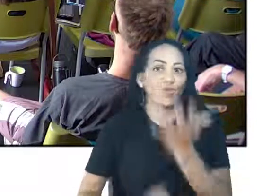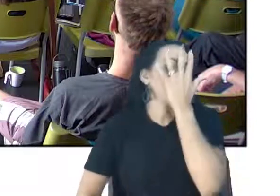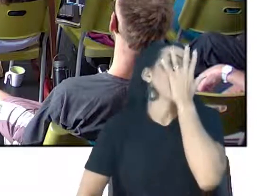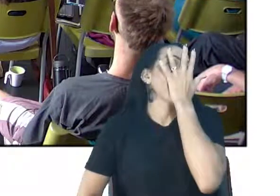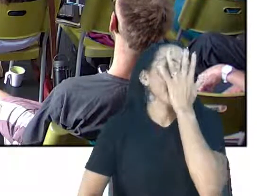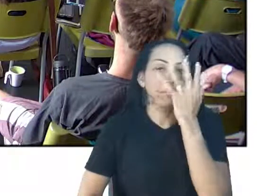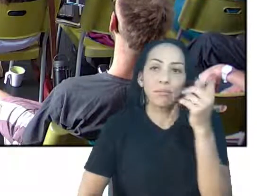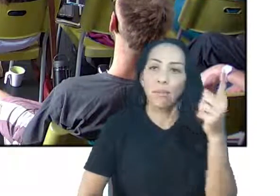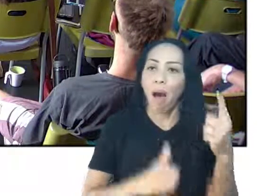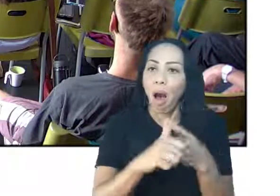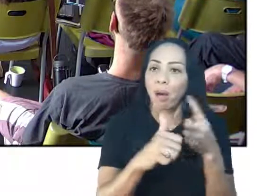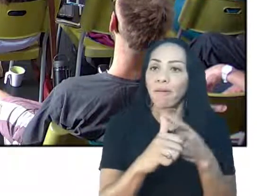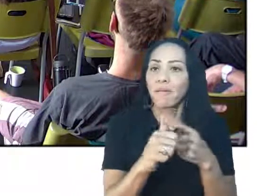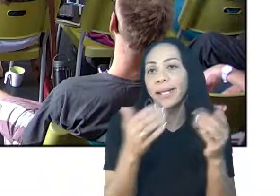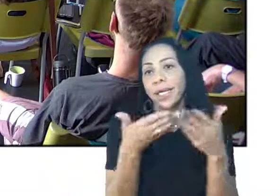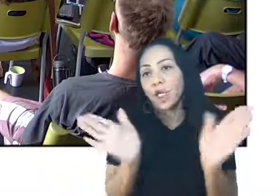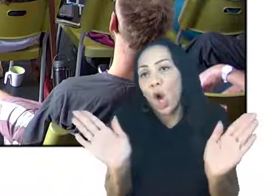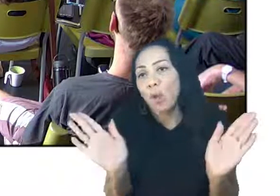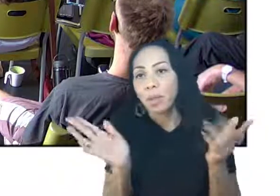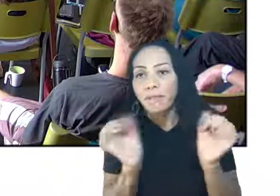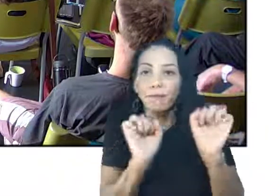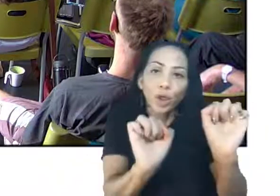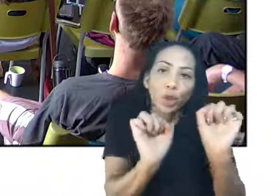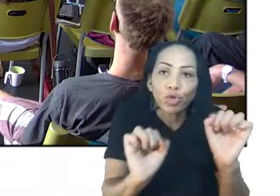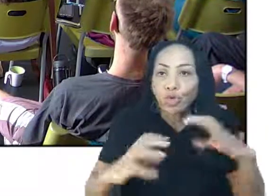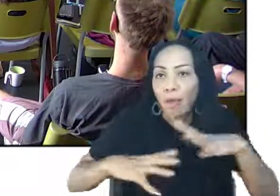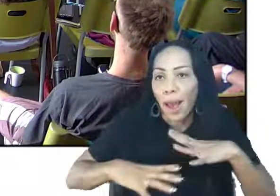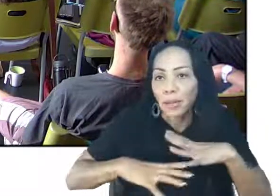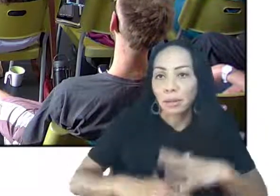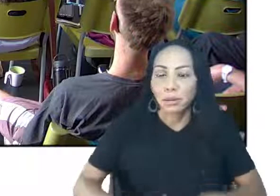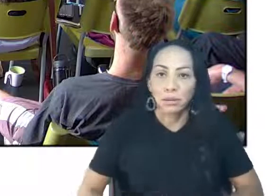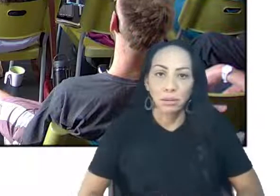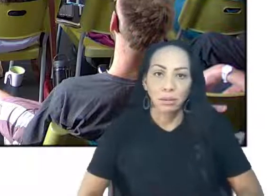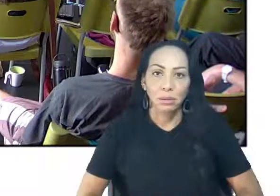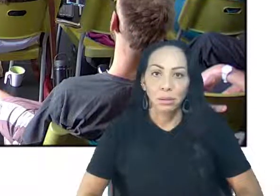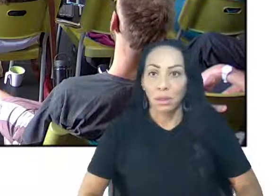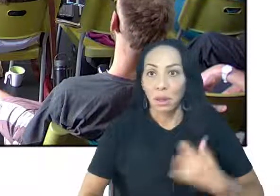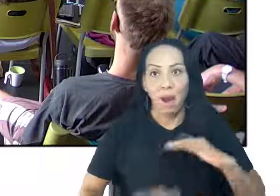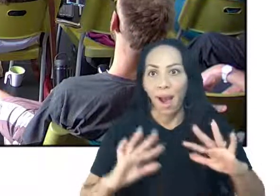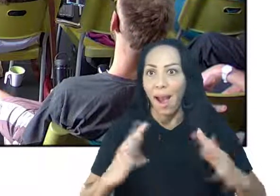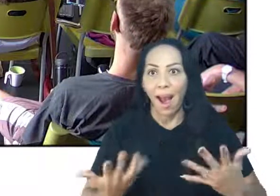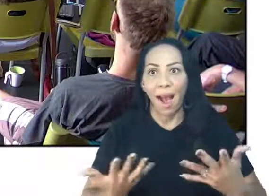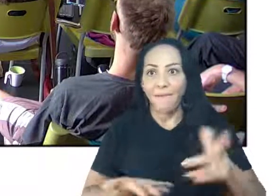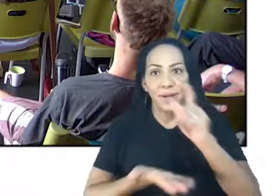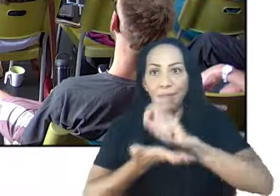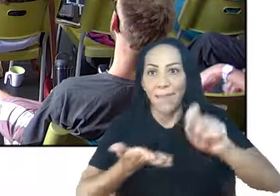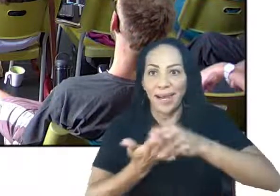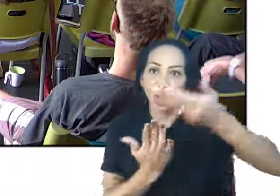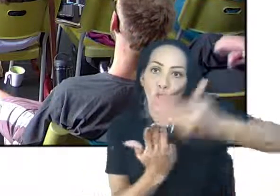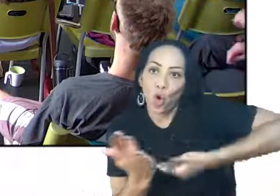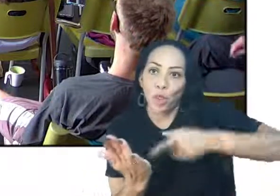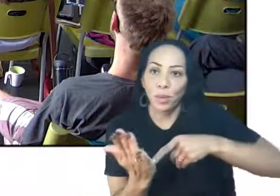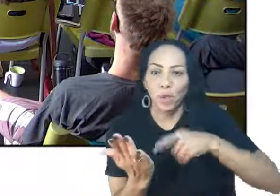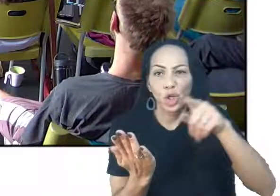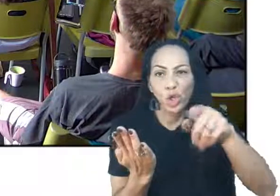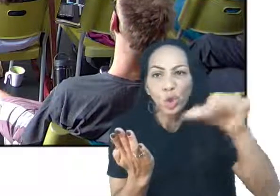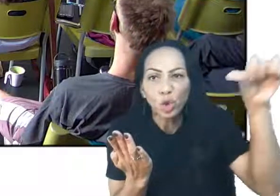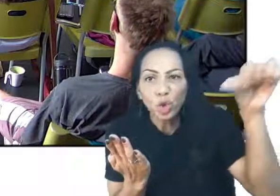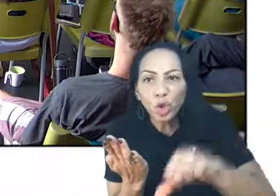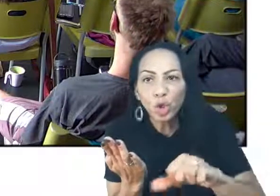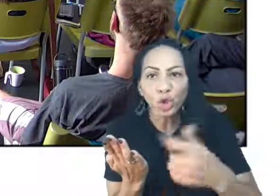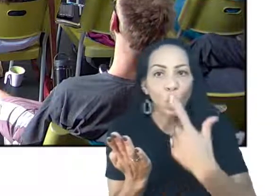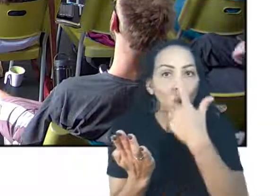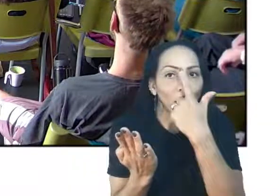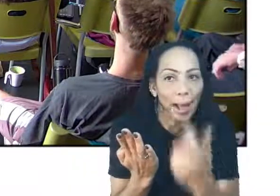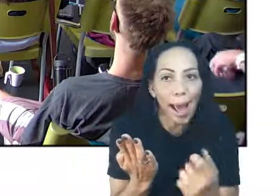it. But I haven't made a document that says how long people should or can rest